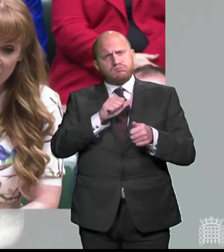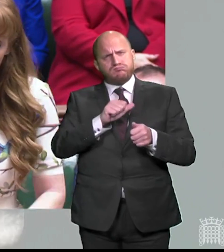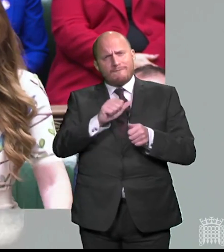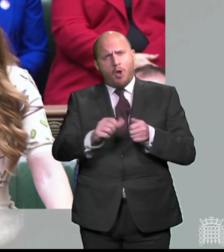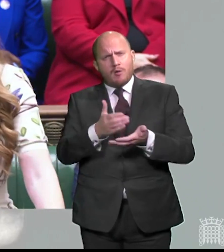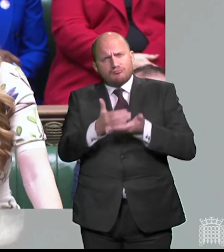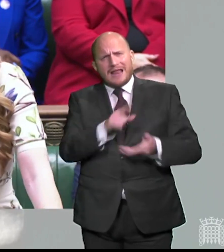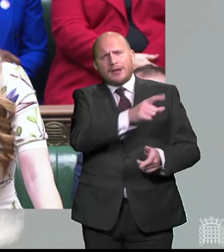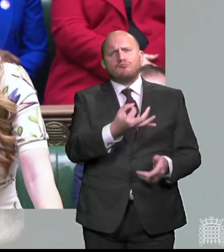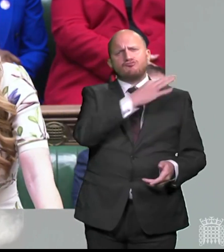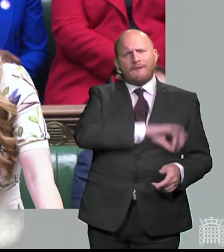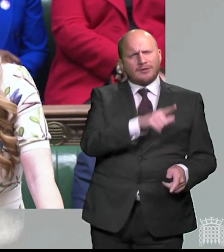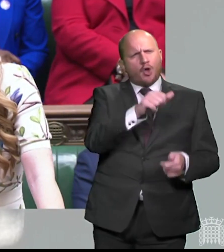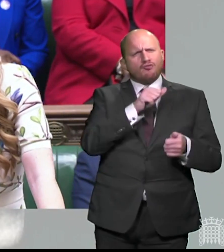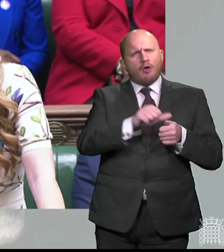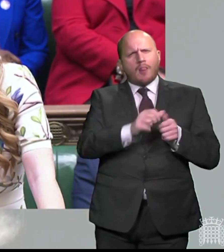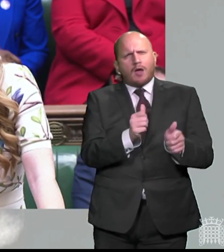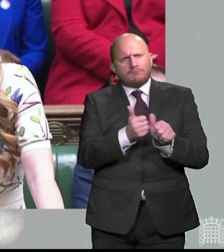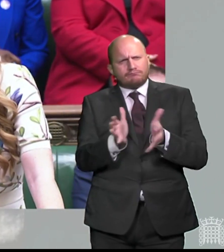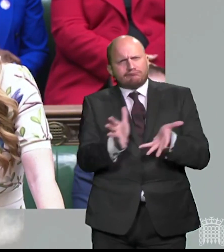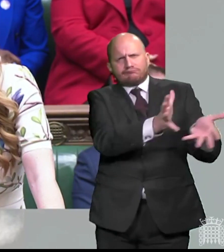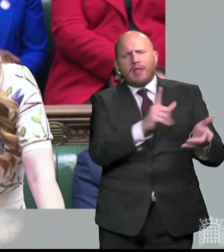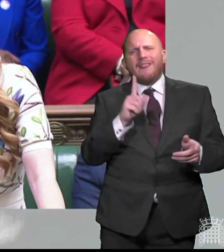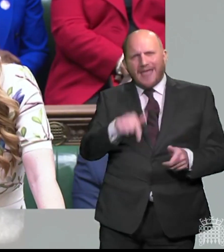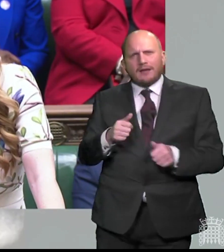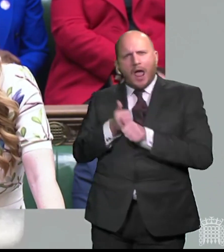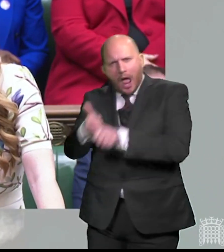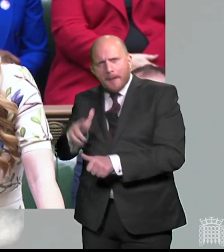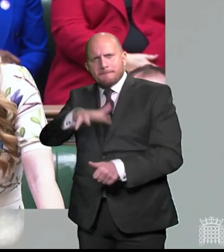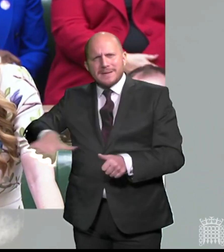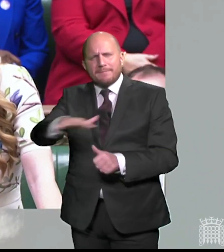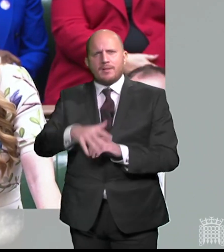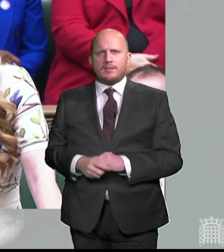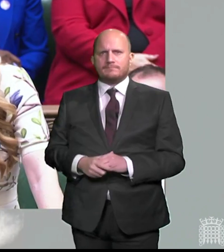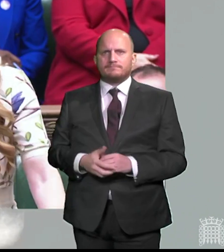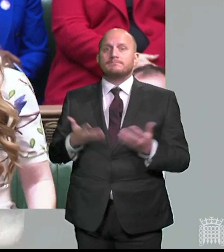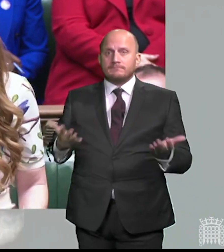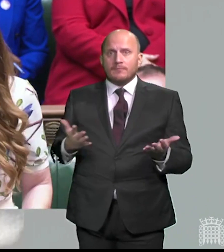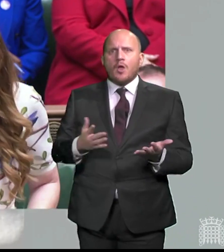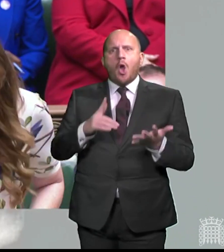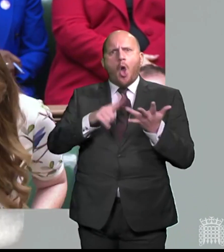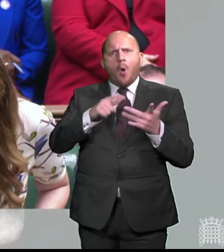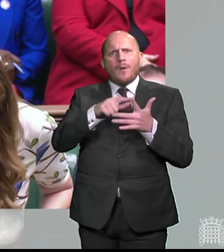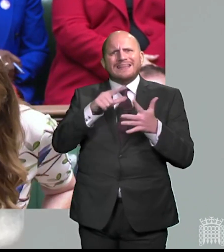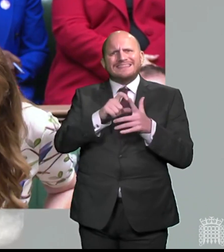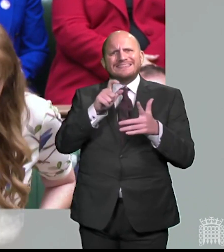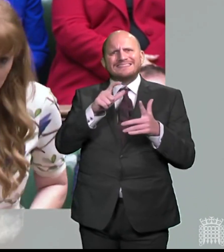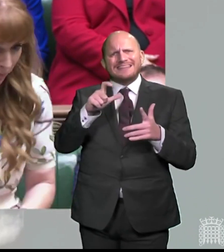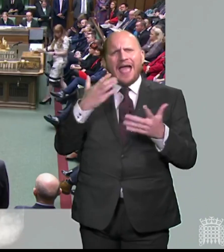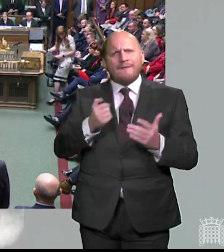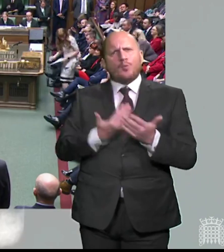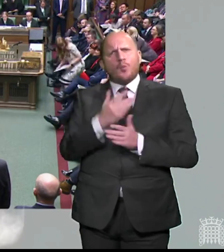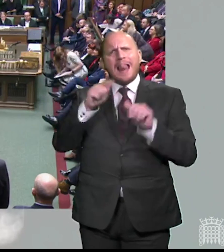are 38 countries in the OECD two-year growth league table. Where does the UK rank in that